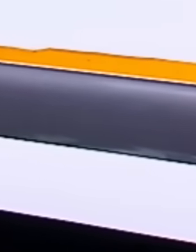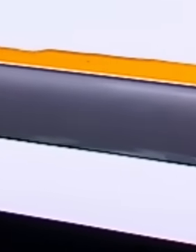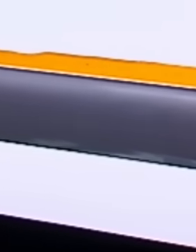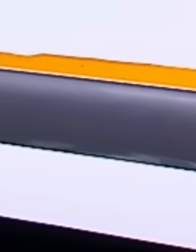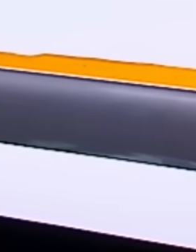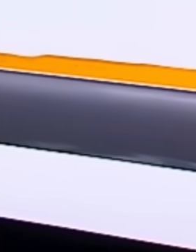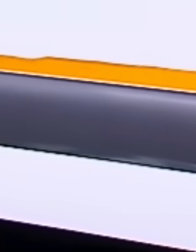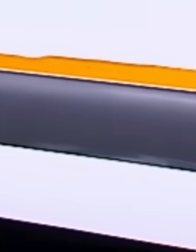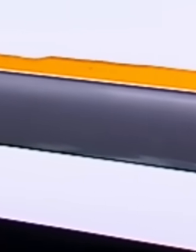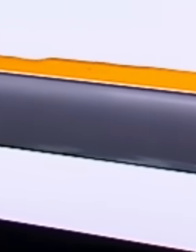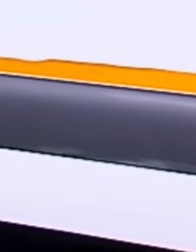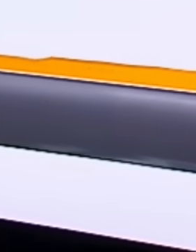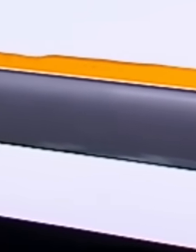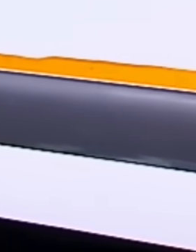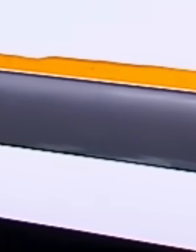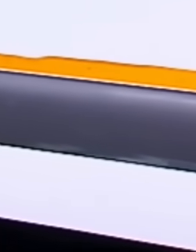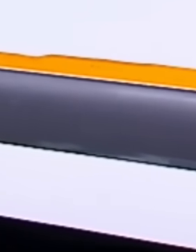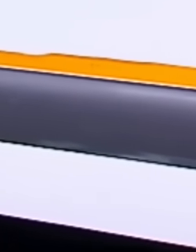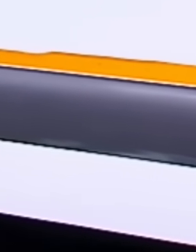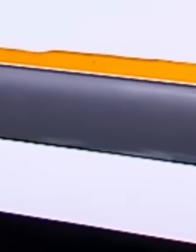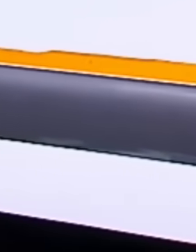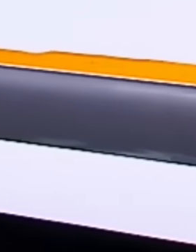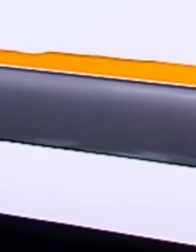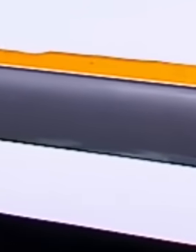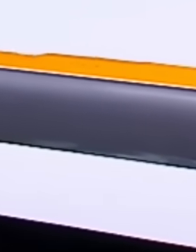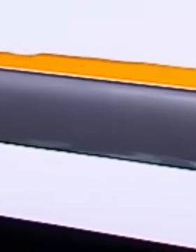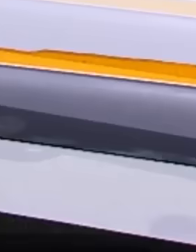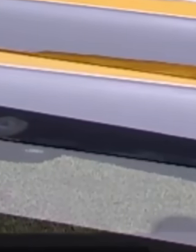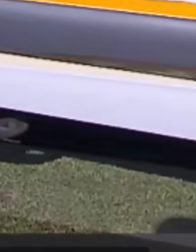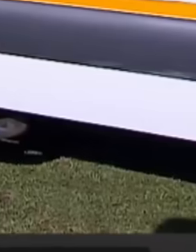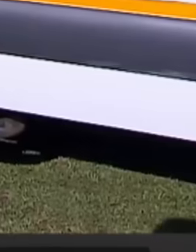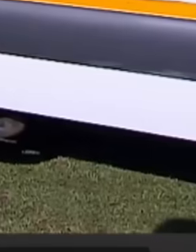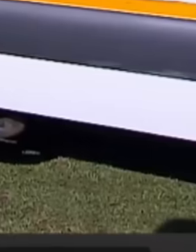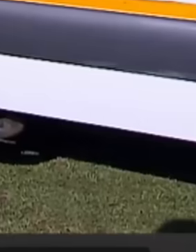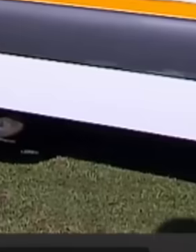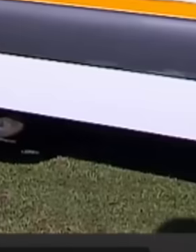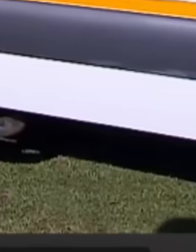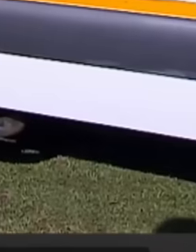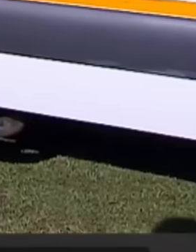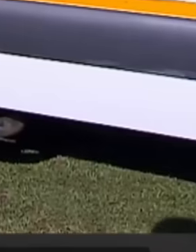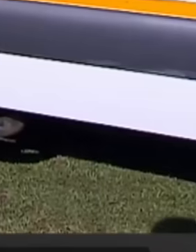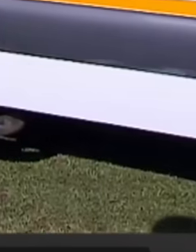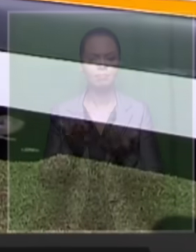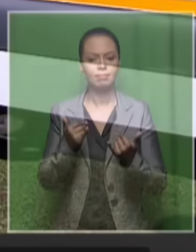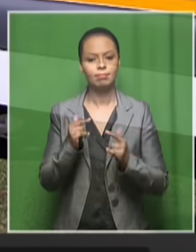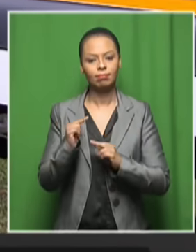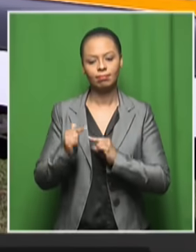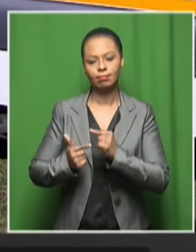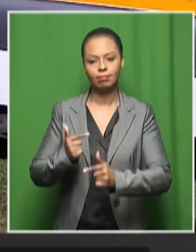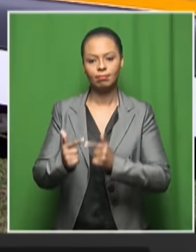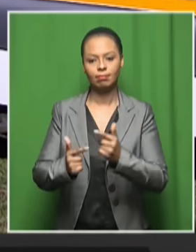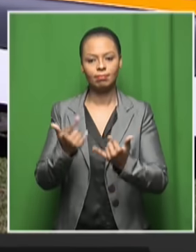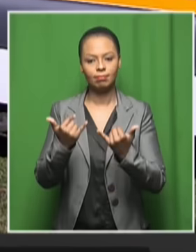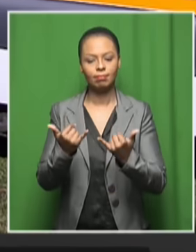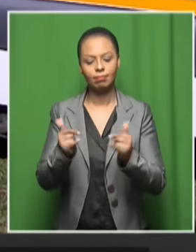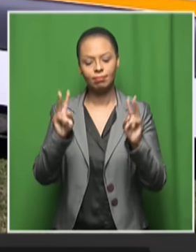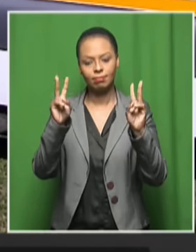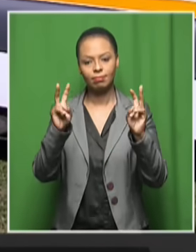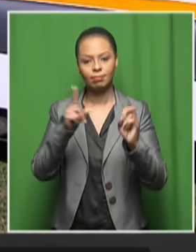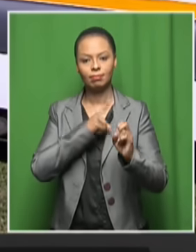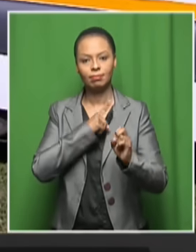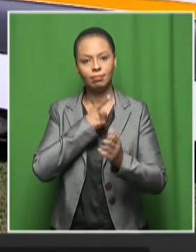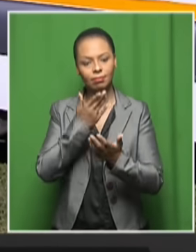when we are monitoring the situation. We just want to give our viewers some logistical matters so that they can be able